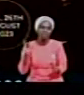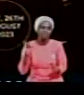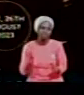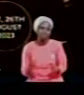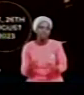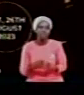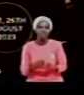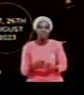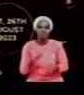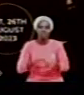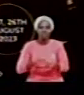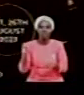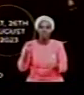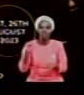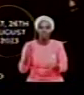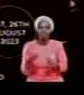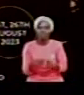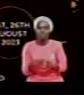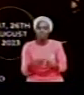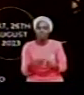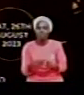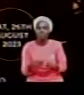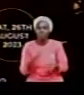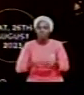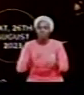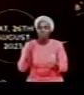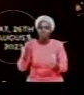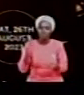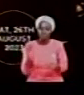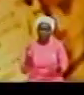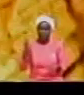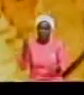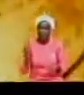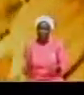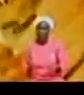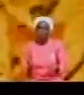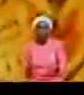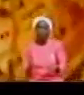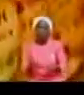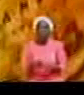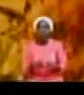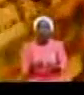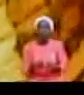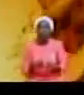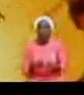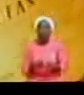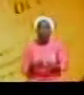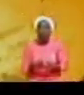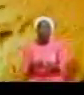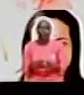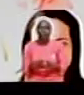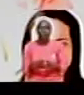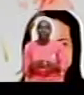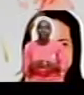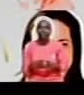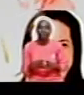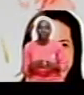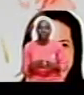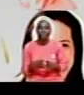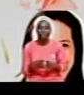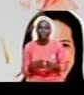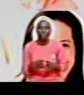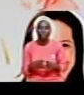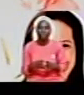Saturday, August 26th, at 0600 hours GMT. From every corner of the world, the